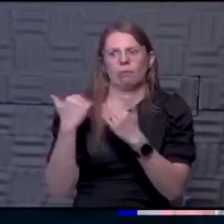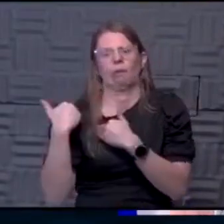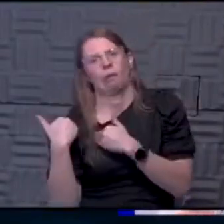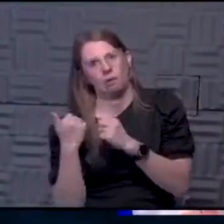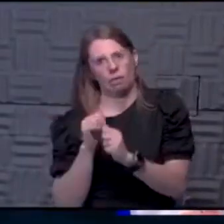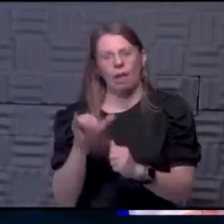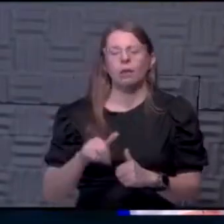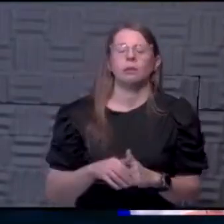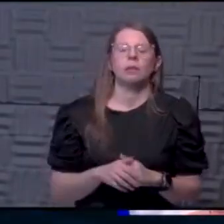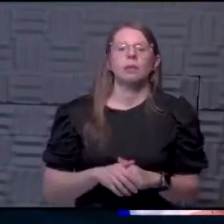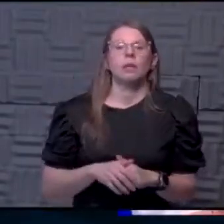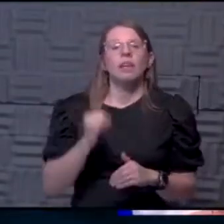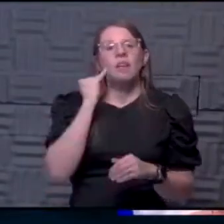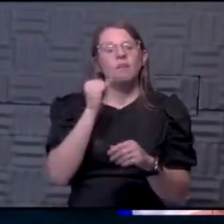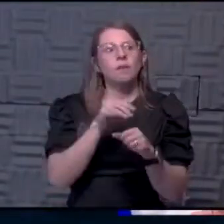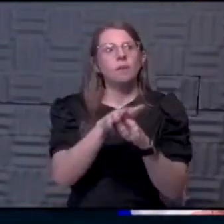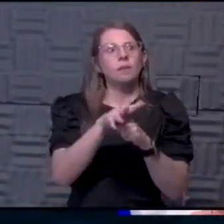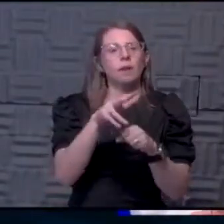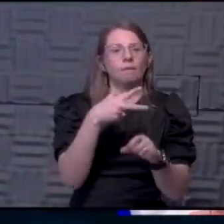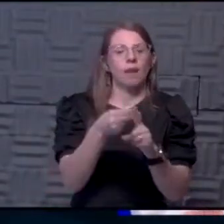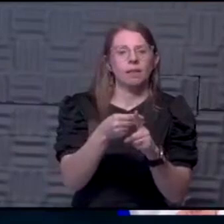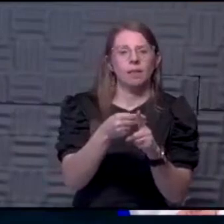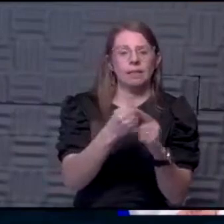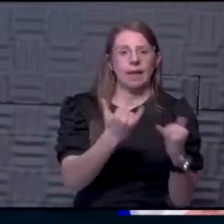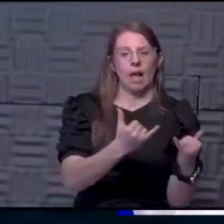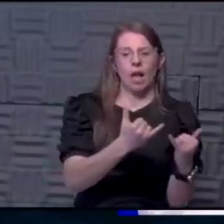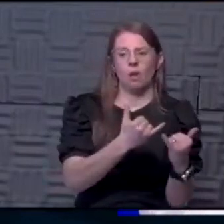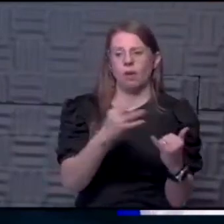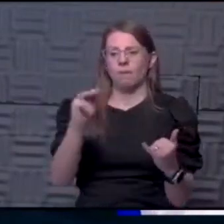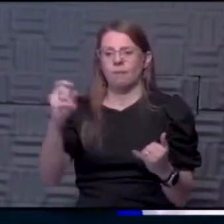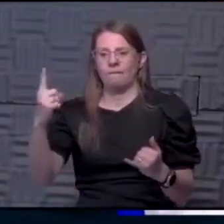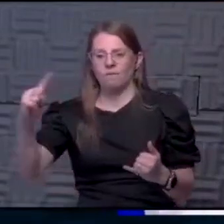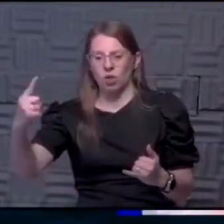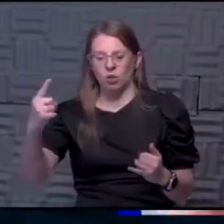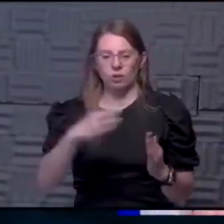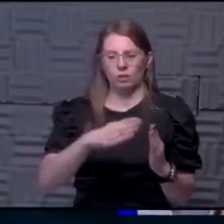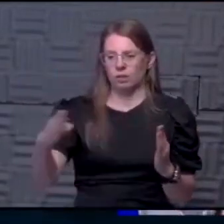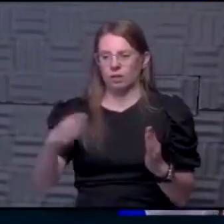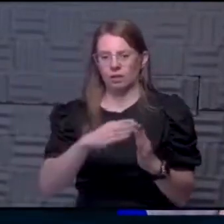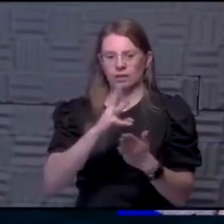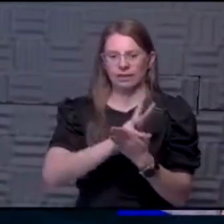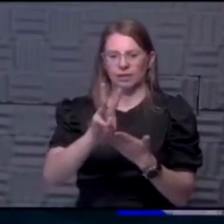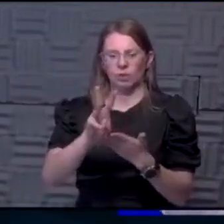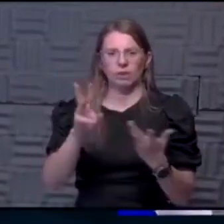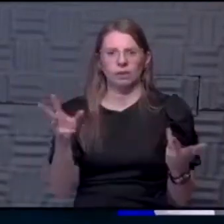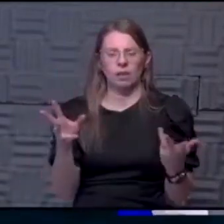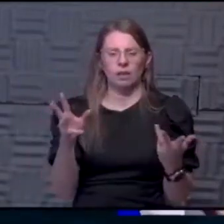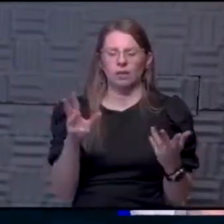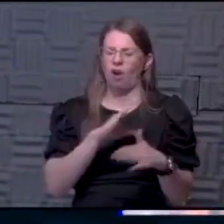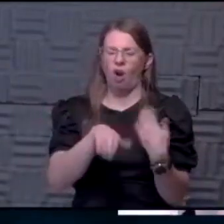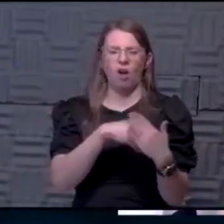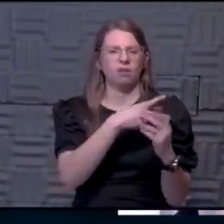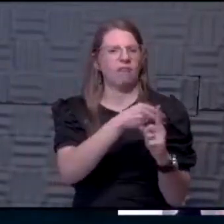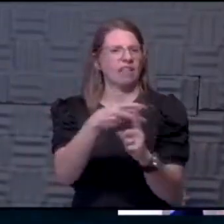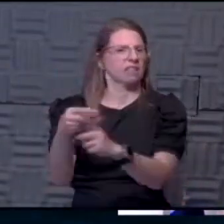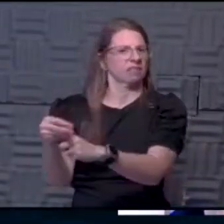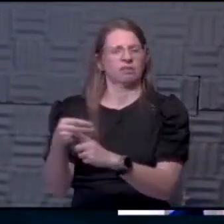is, if we're going to have enough vaccine between now and May 1st, that's 6 weeks away, when do we just say, it's just open season, let's get everybody